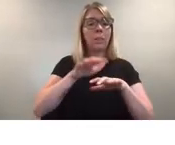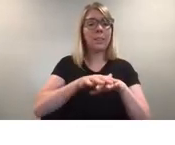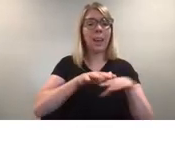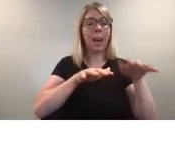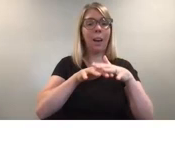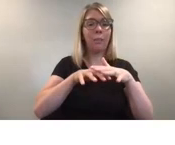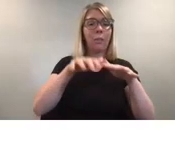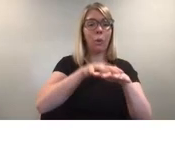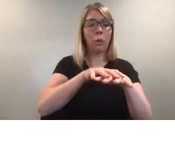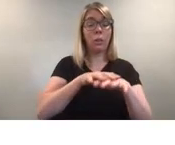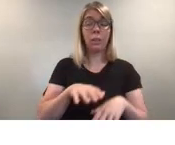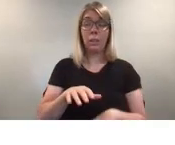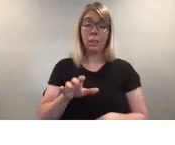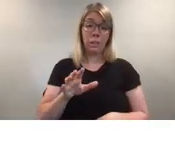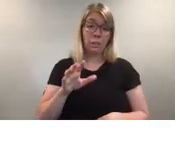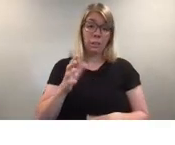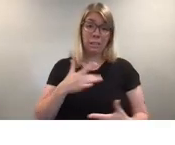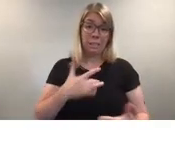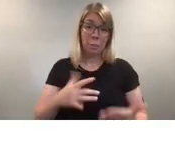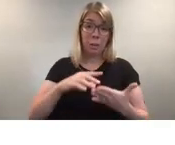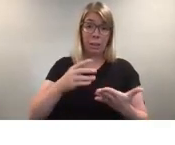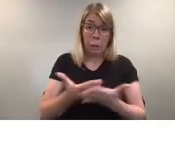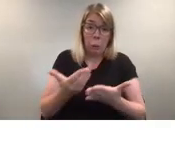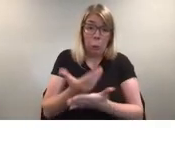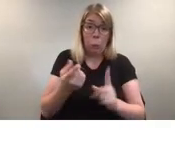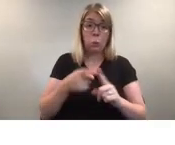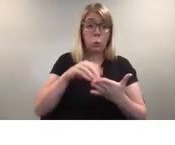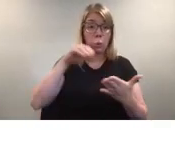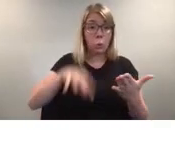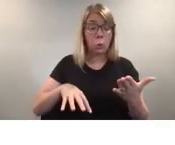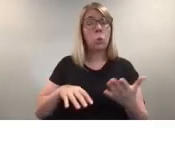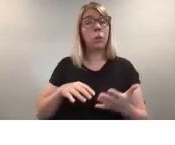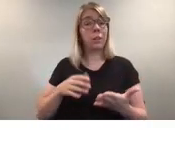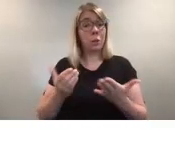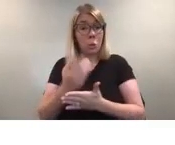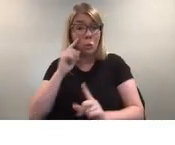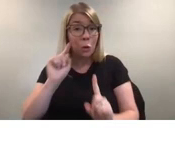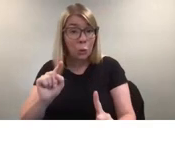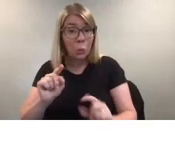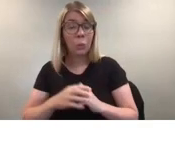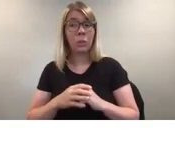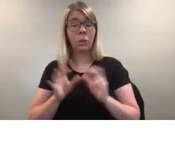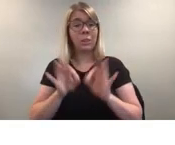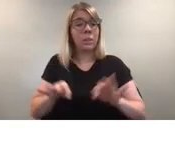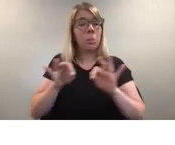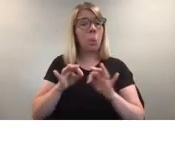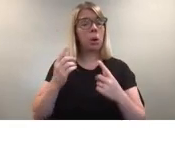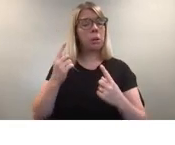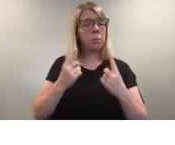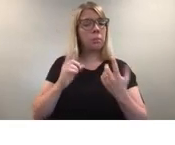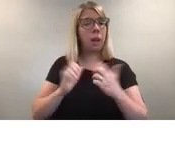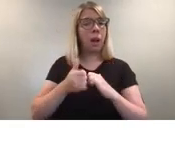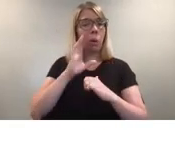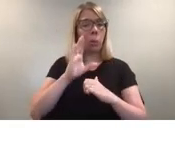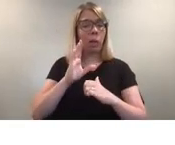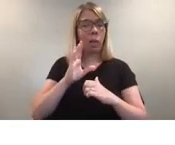will likely be very new to your students, if not very new to you. So you'll need to consider how you will build in the support structures that your students